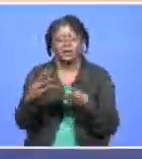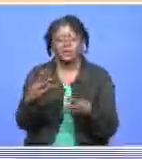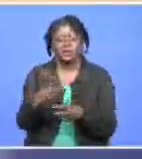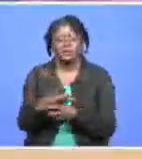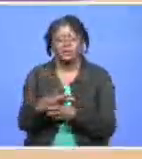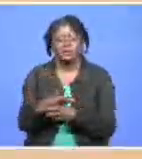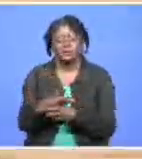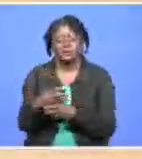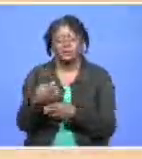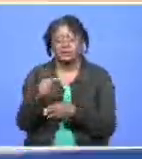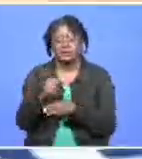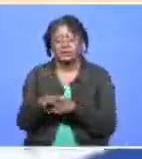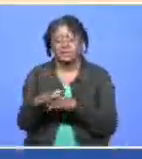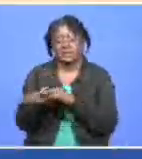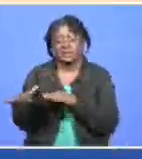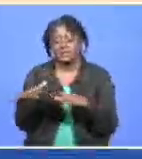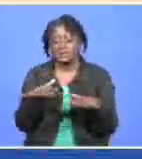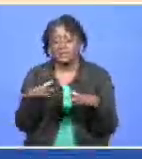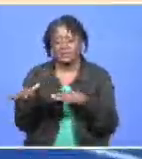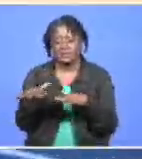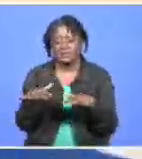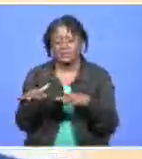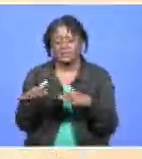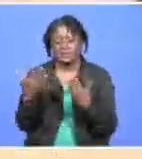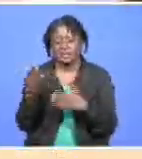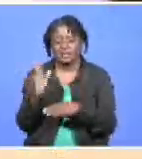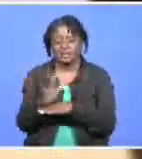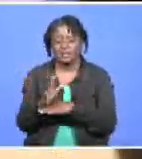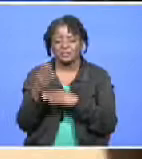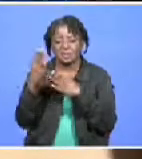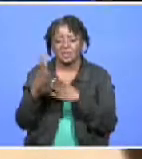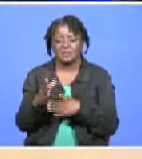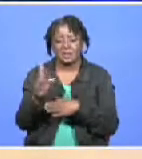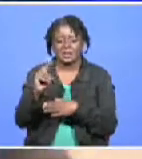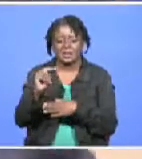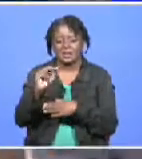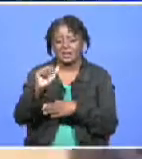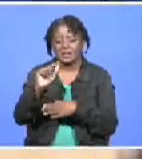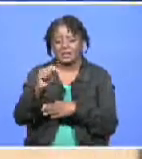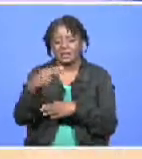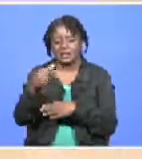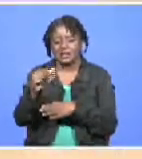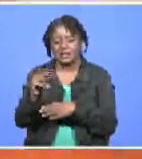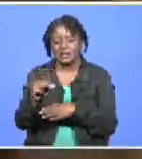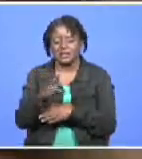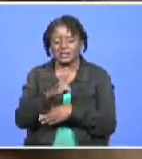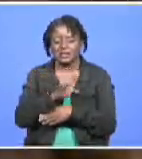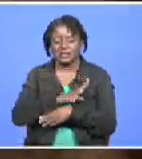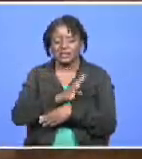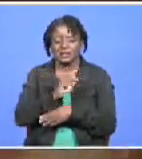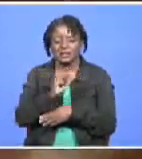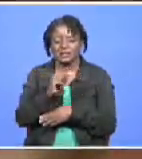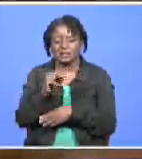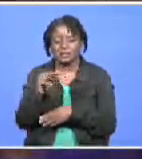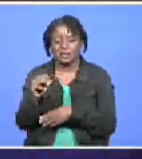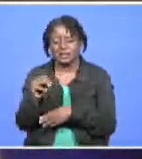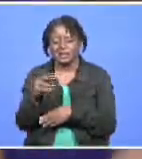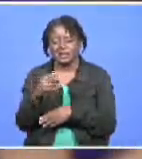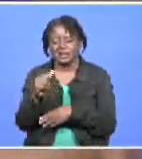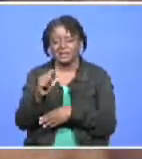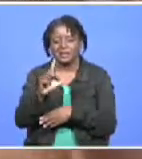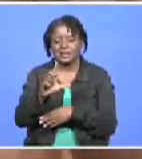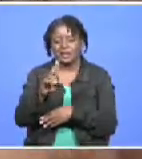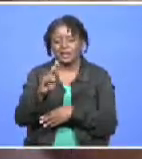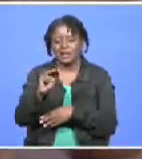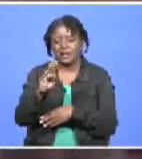reverberations throughout the college basketball landscape last night. Bahamian Nathan Bain and Stephen F. Austin Lumberjacks went into Cameron Indoor